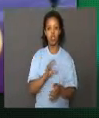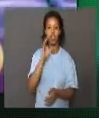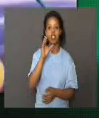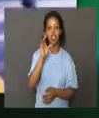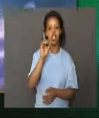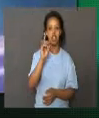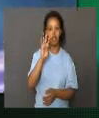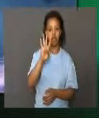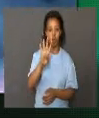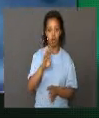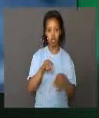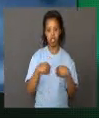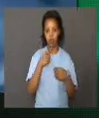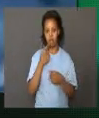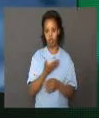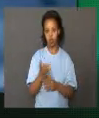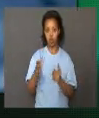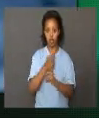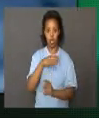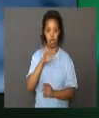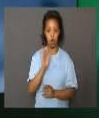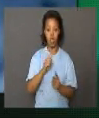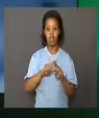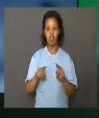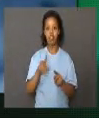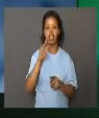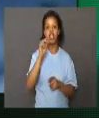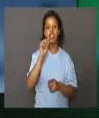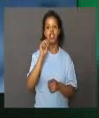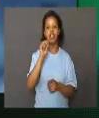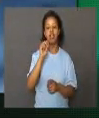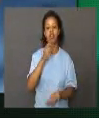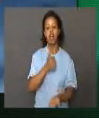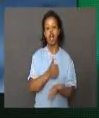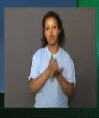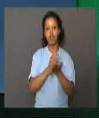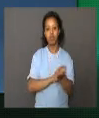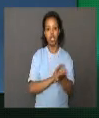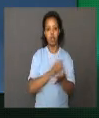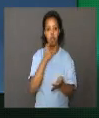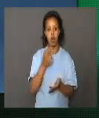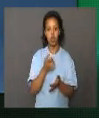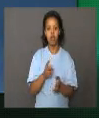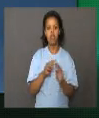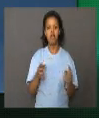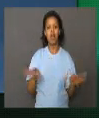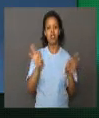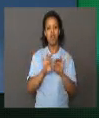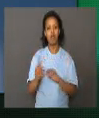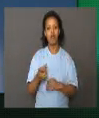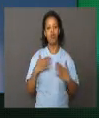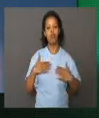receptors, but T helper cells are the most important cells in the